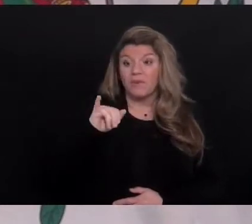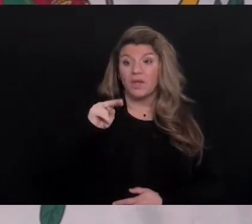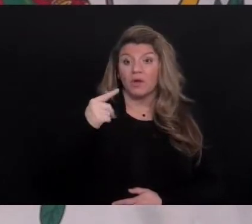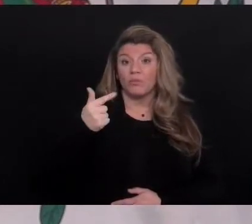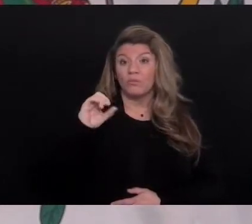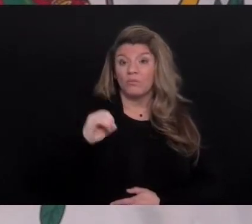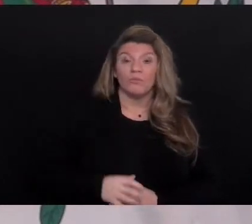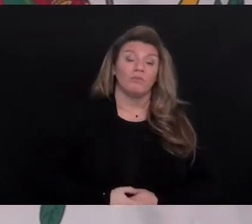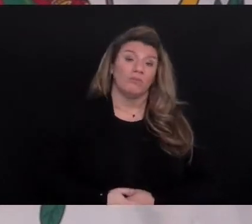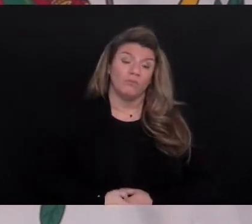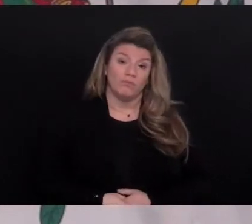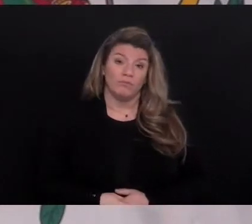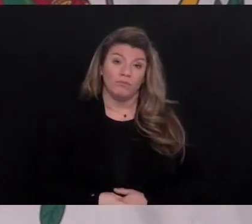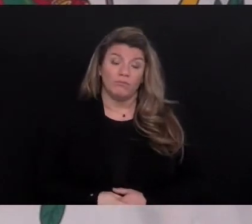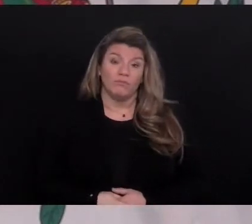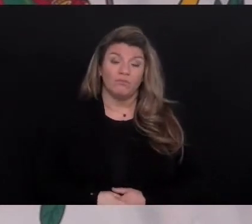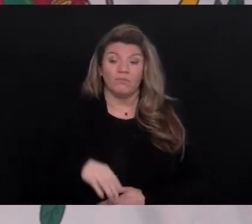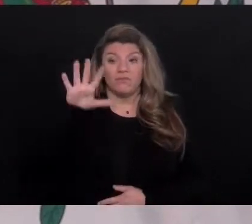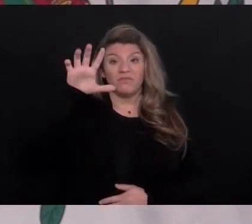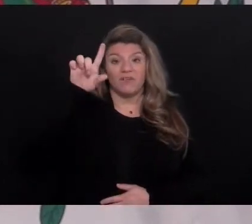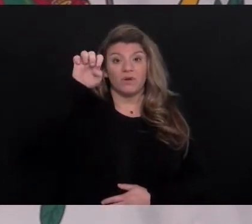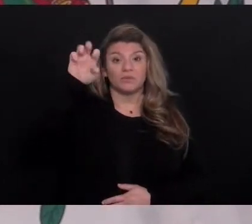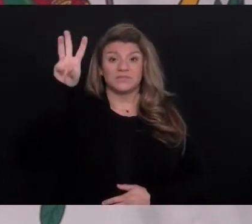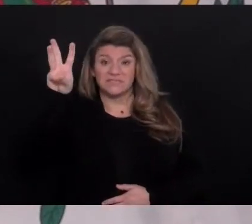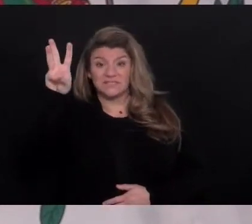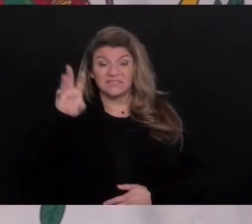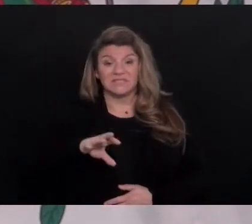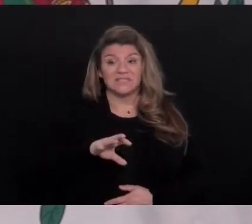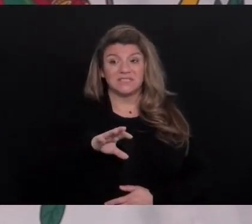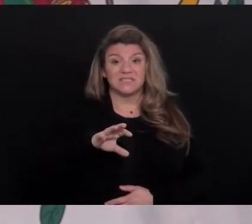County. The 5,106th death is a